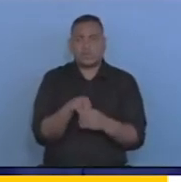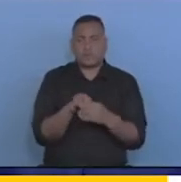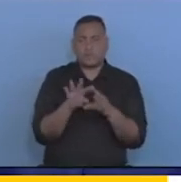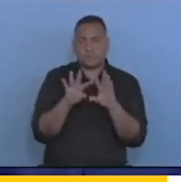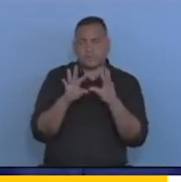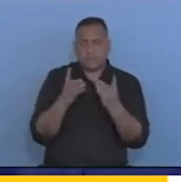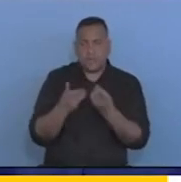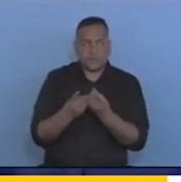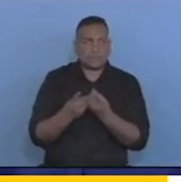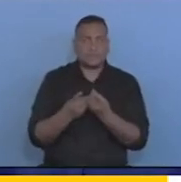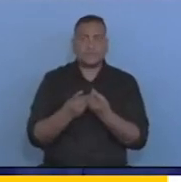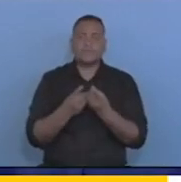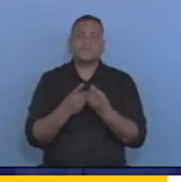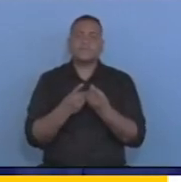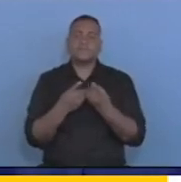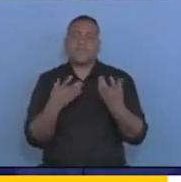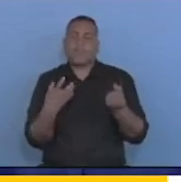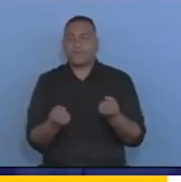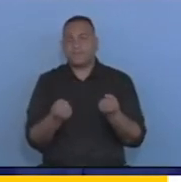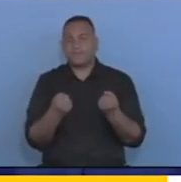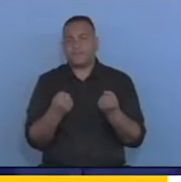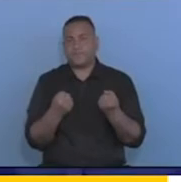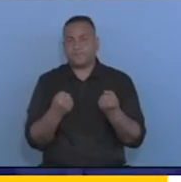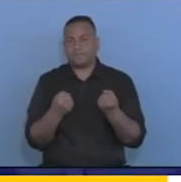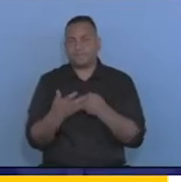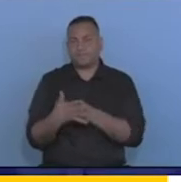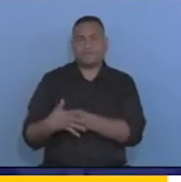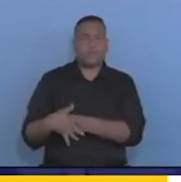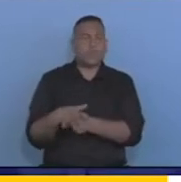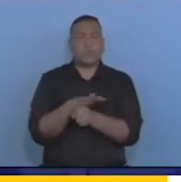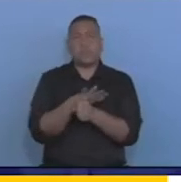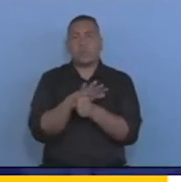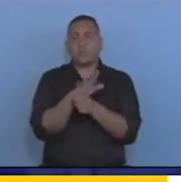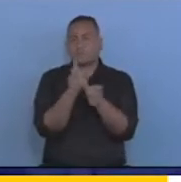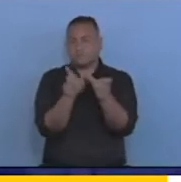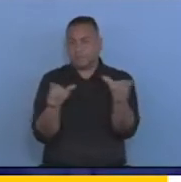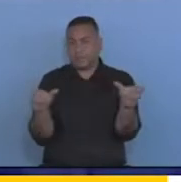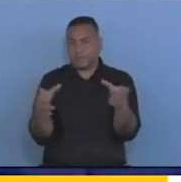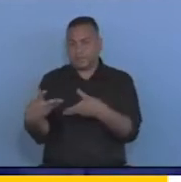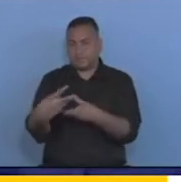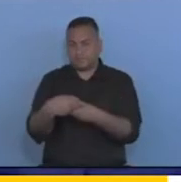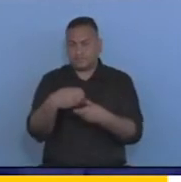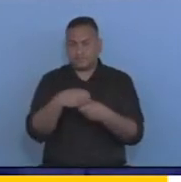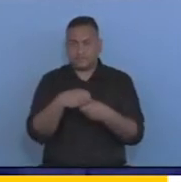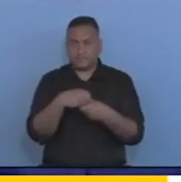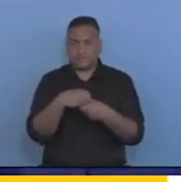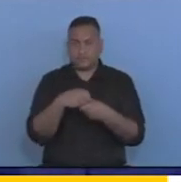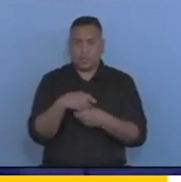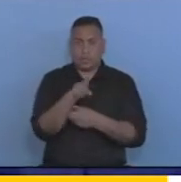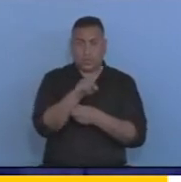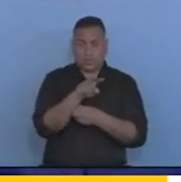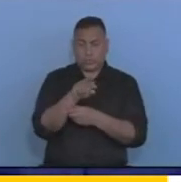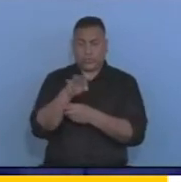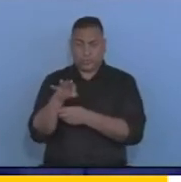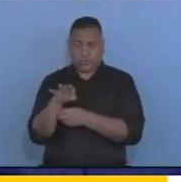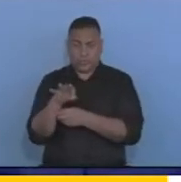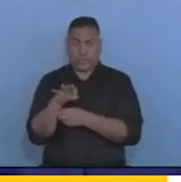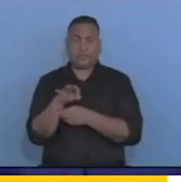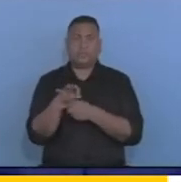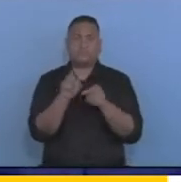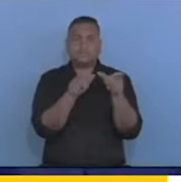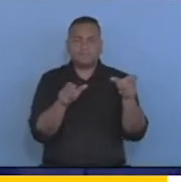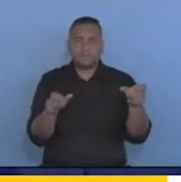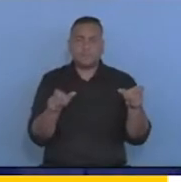throughout. So you'll have your full apprenticeship candidates who are doing the phase 1, 2, 3 heavy current. You'll have students coming in for short courses on